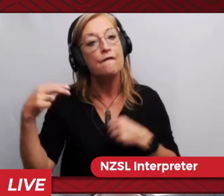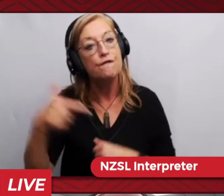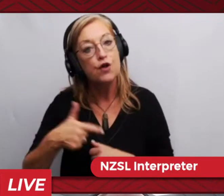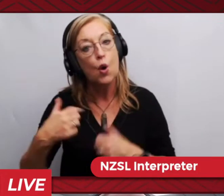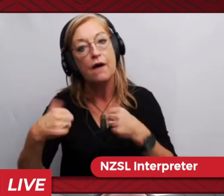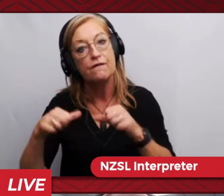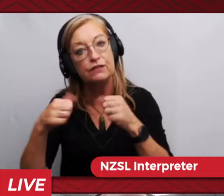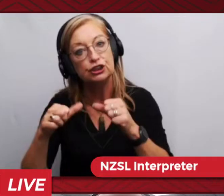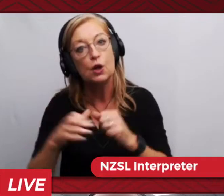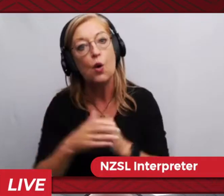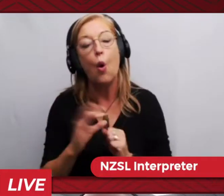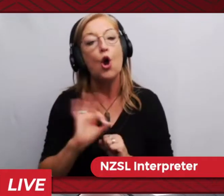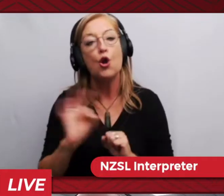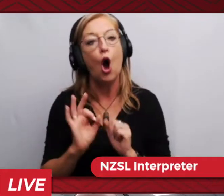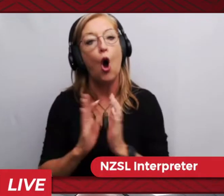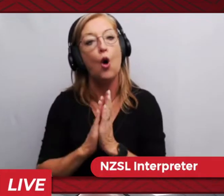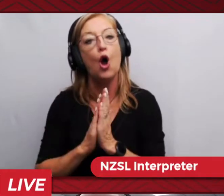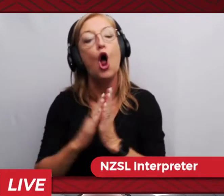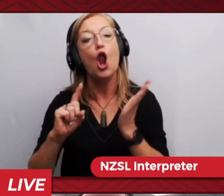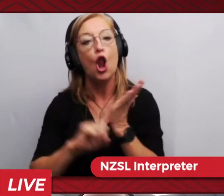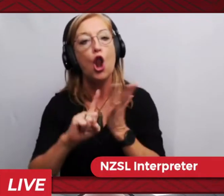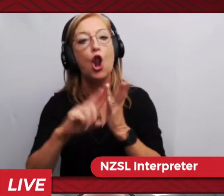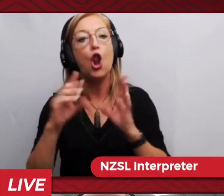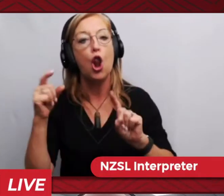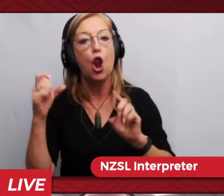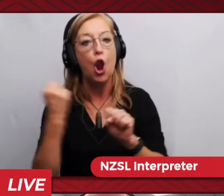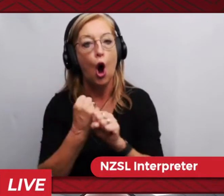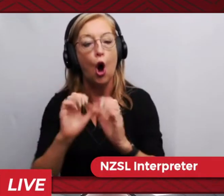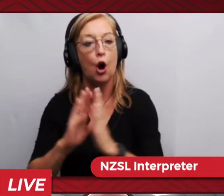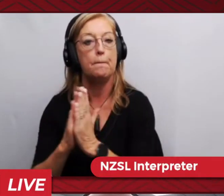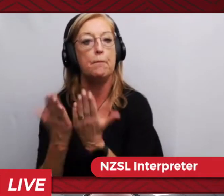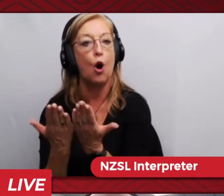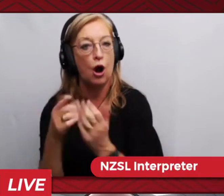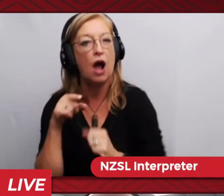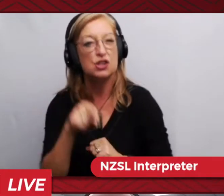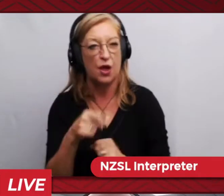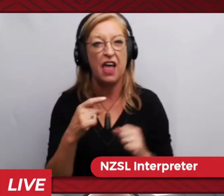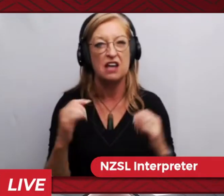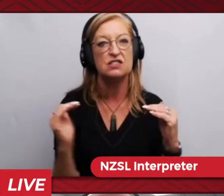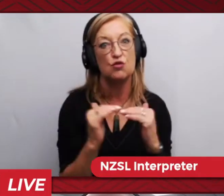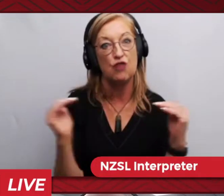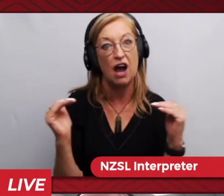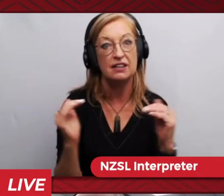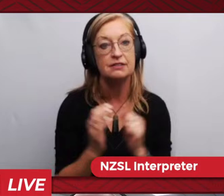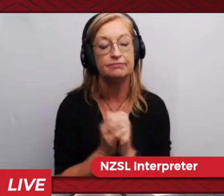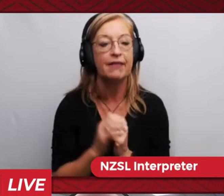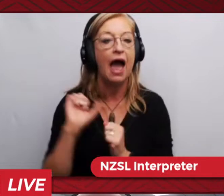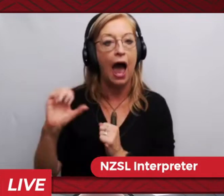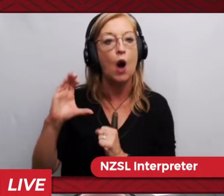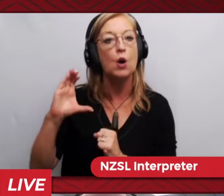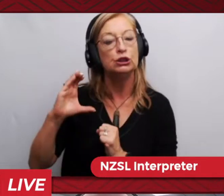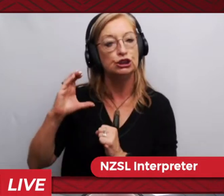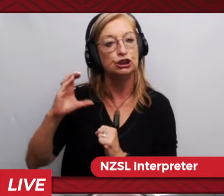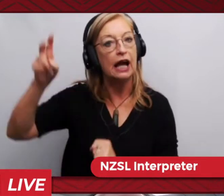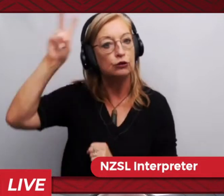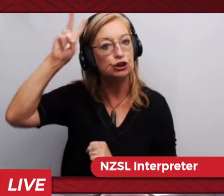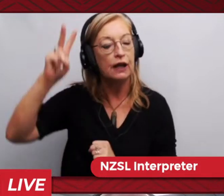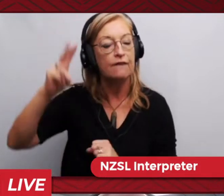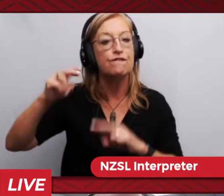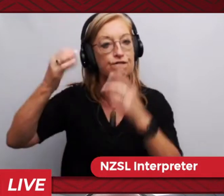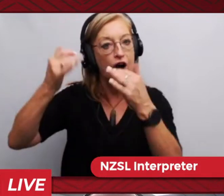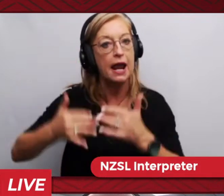logbooks. So it's just a rate that is in there, according to our CFO, our Chief Financial Officer, because